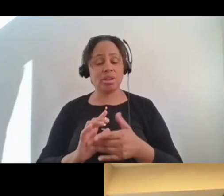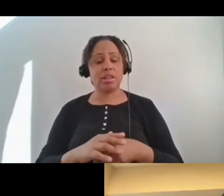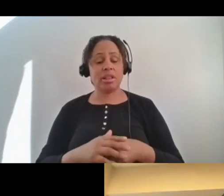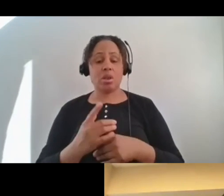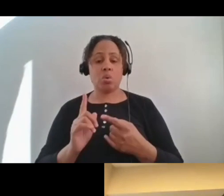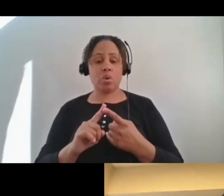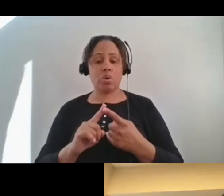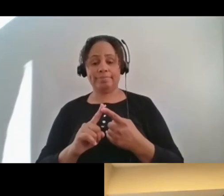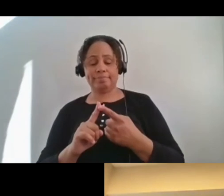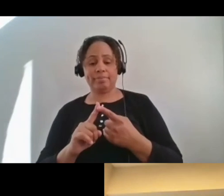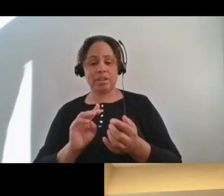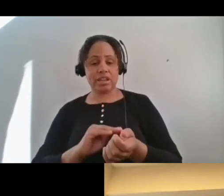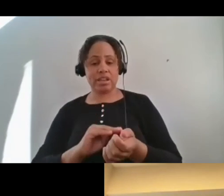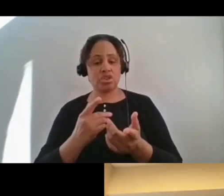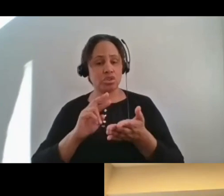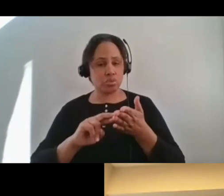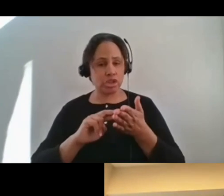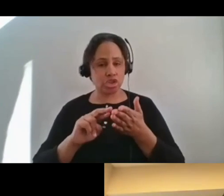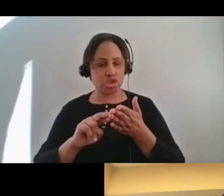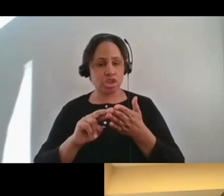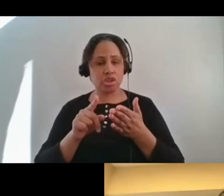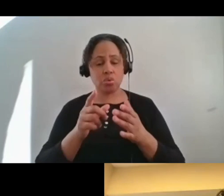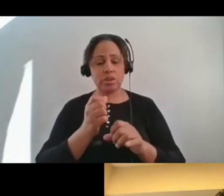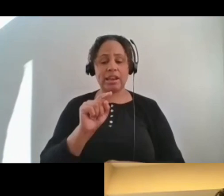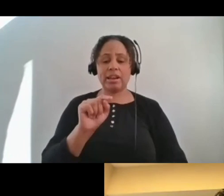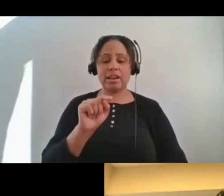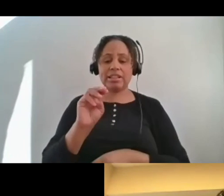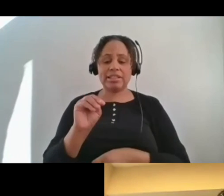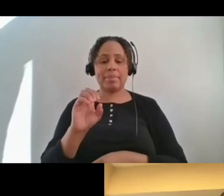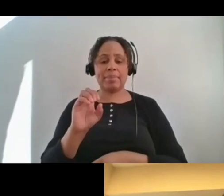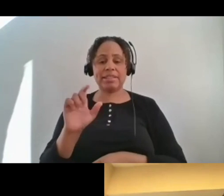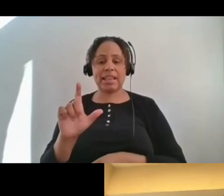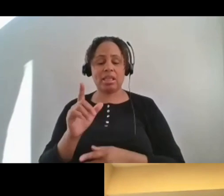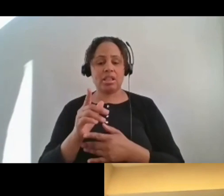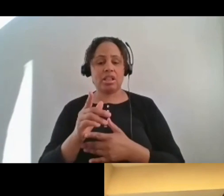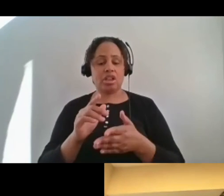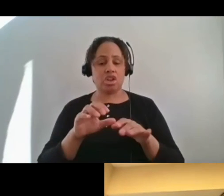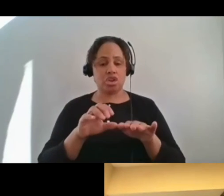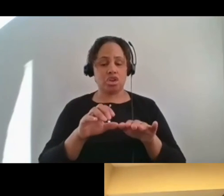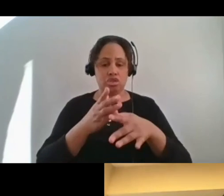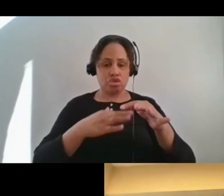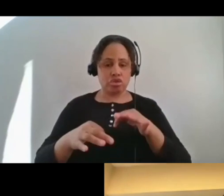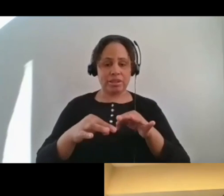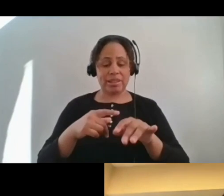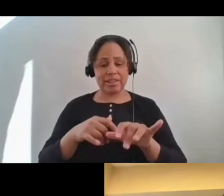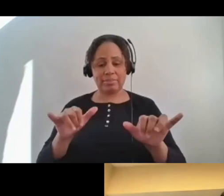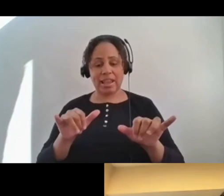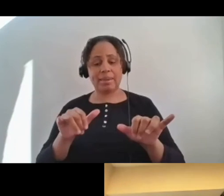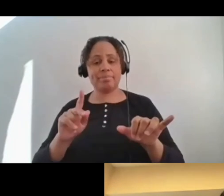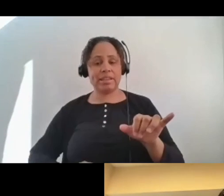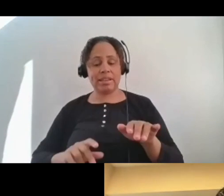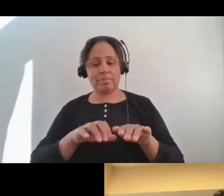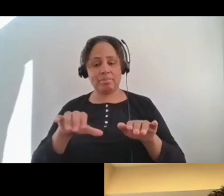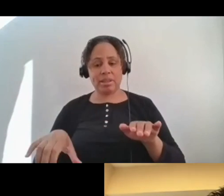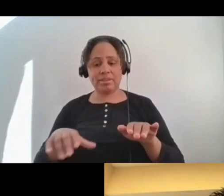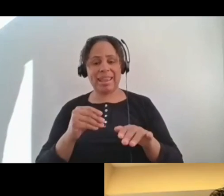you can get a stem cell transplant at the same time as a kidney transplant and get off all this immunosuppression. It kind of